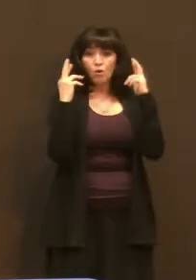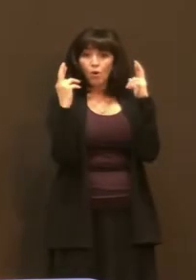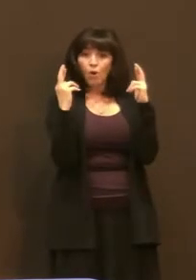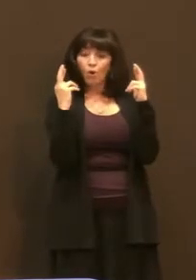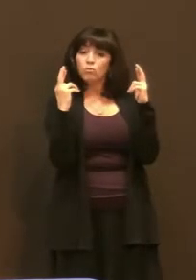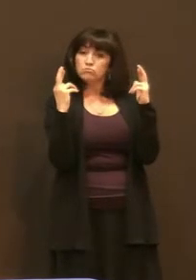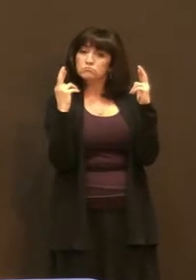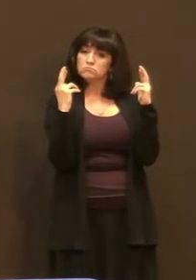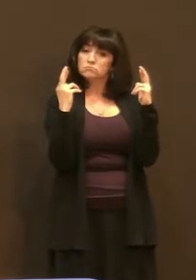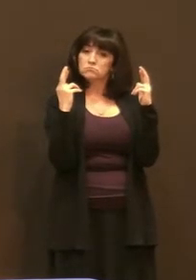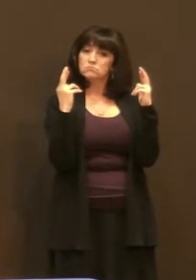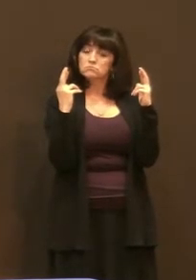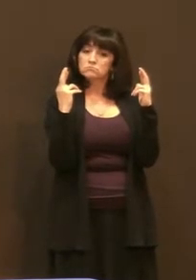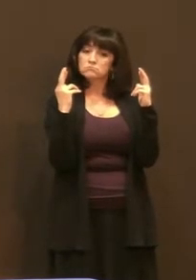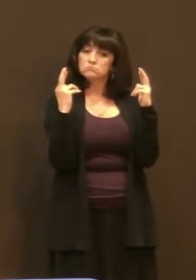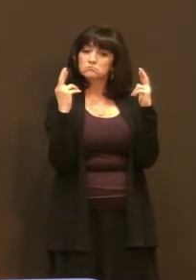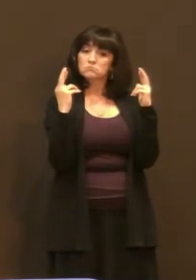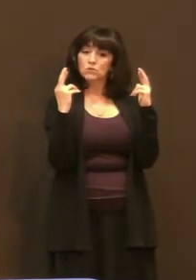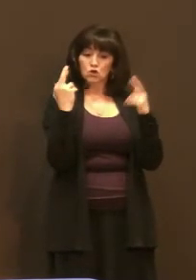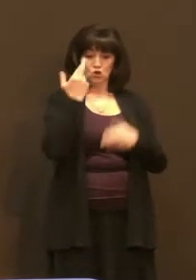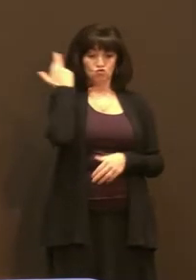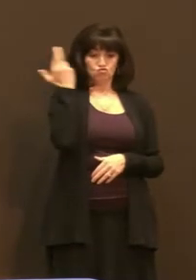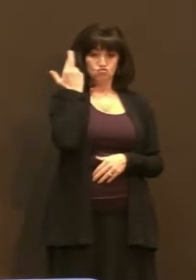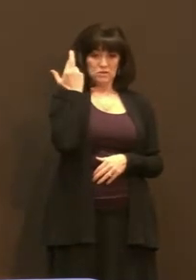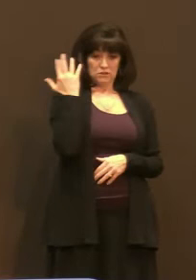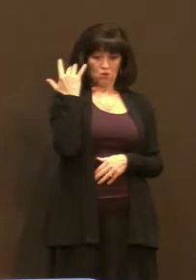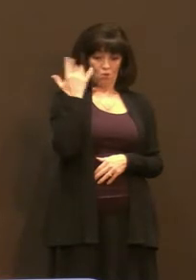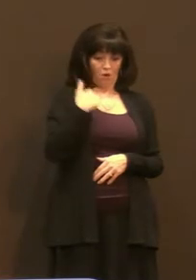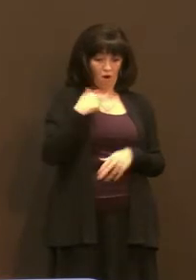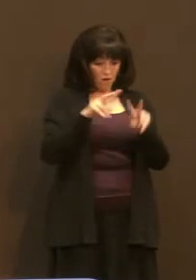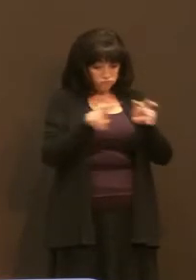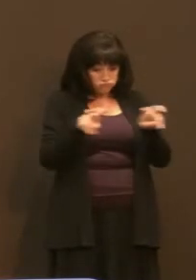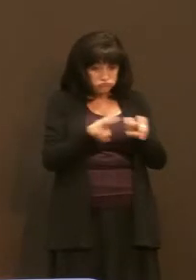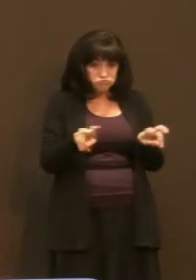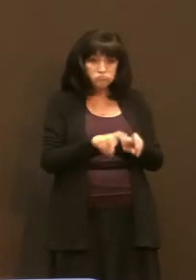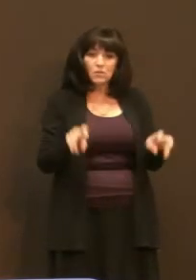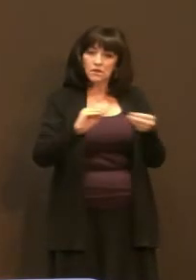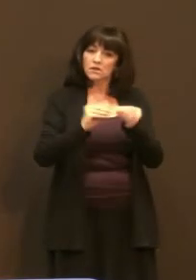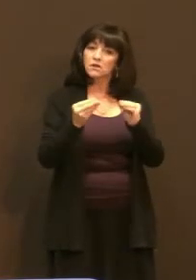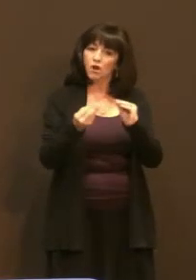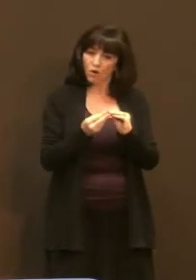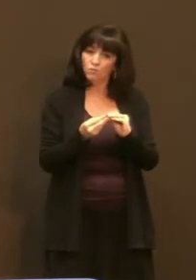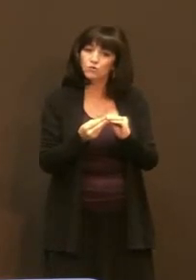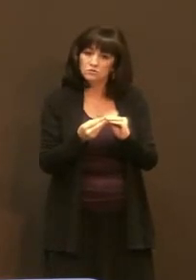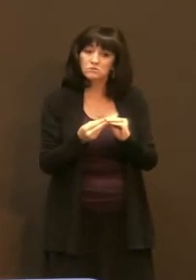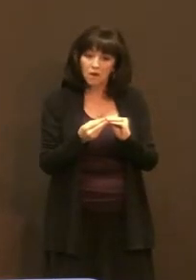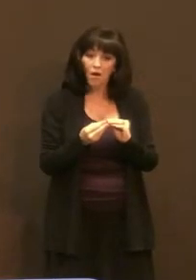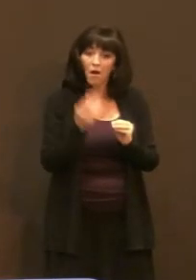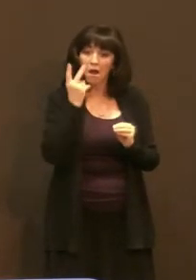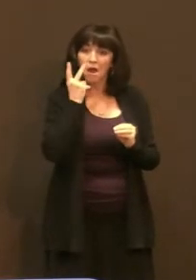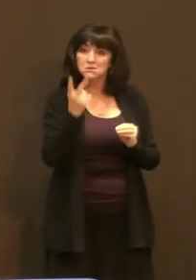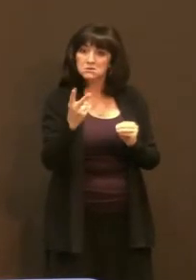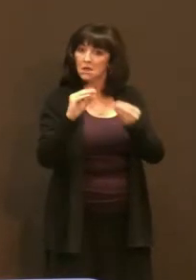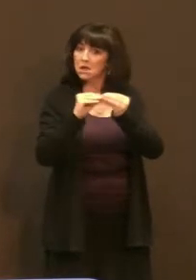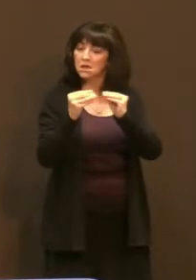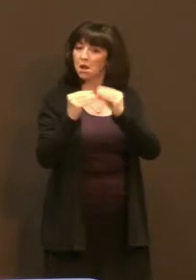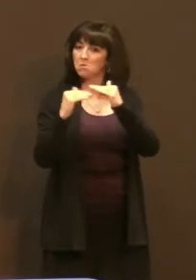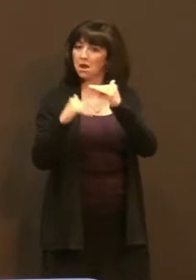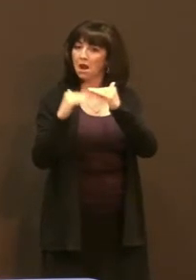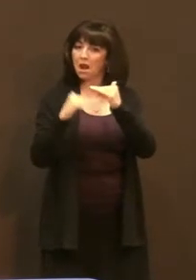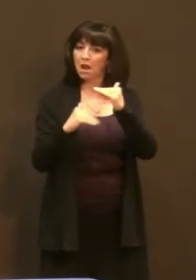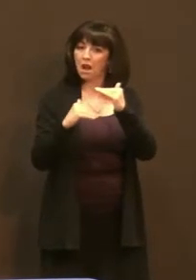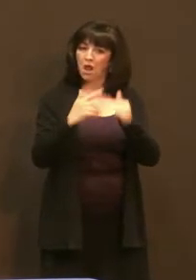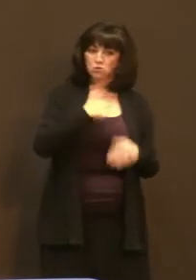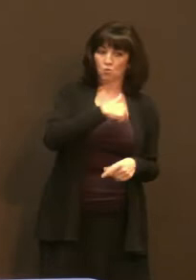this these numbers is all the actions that we've taken since the beginning of March,